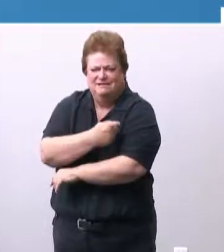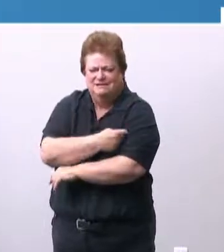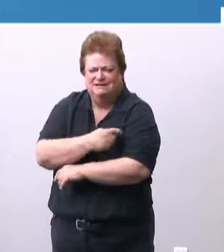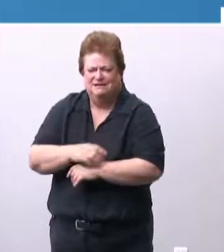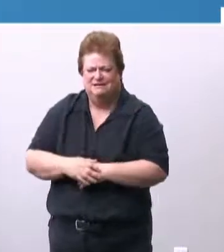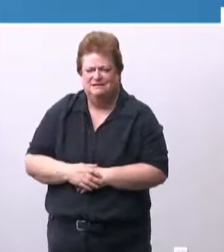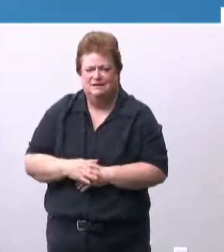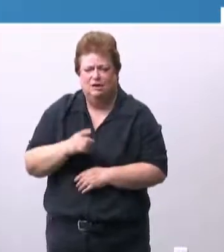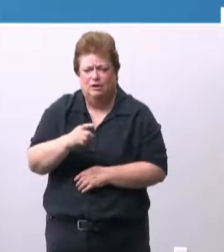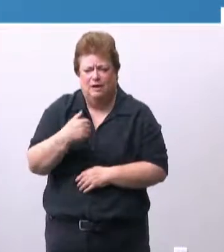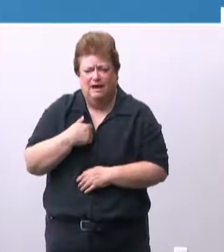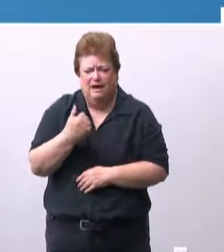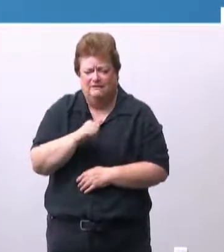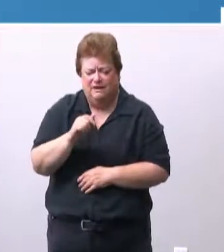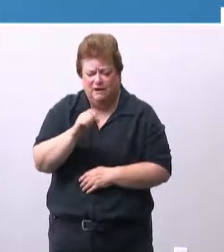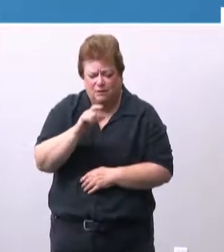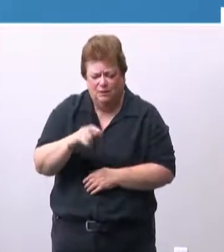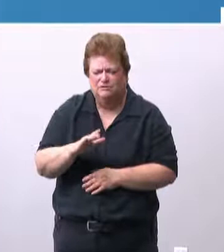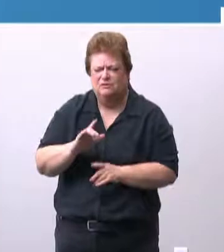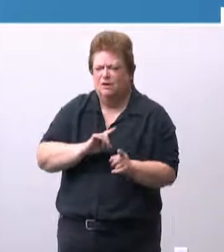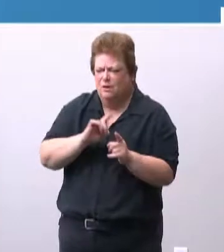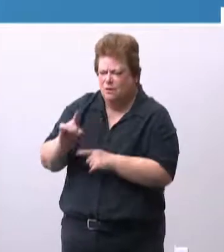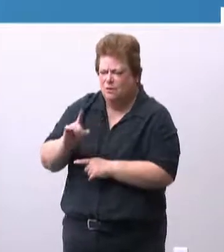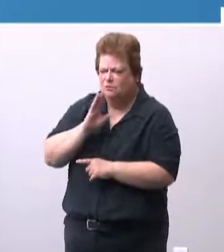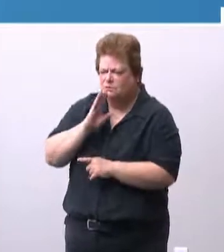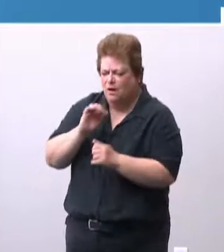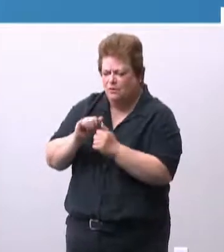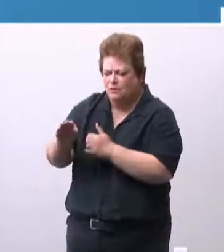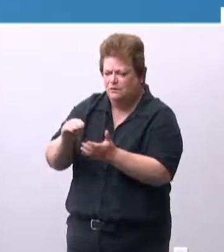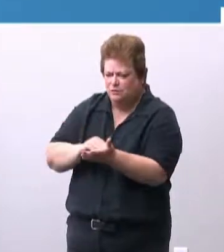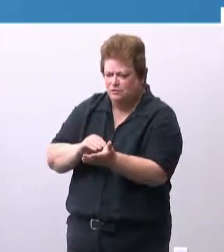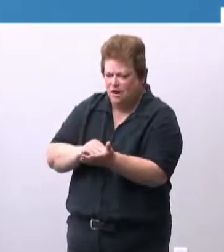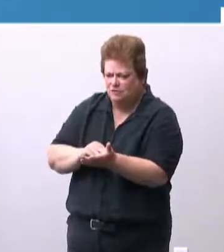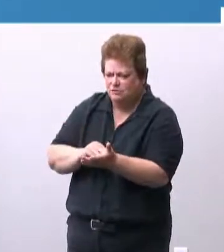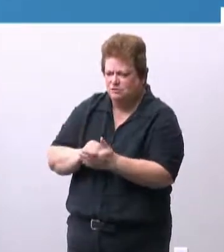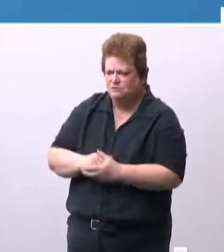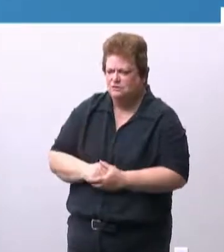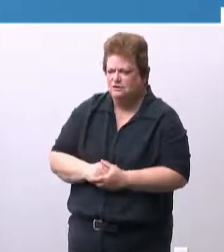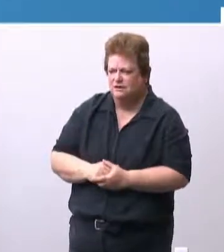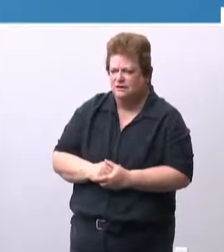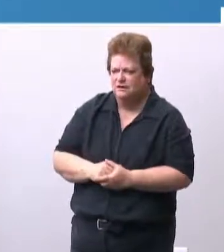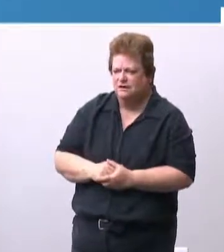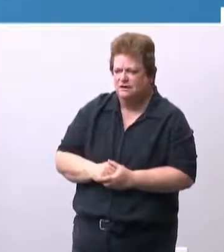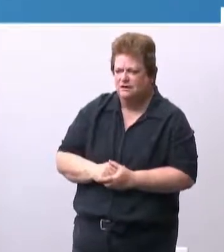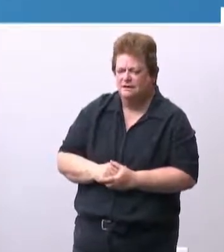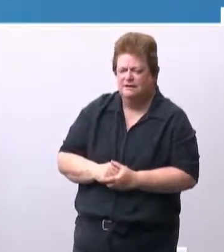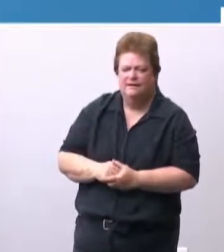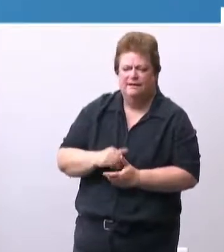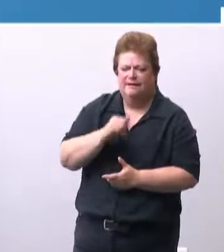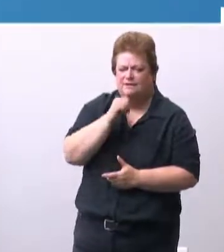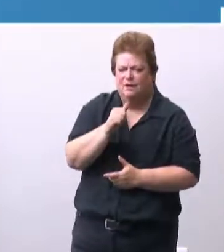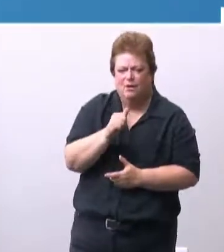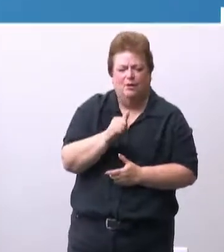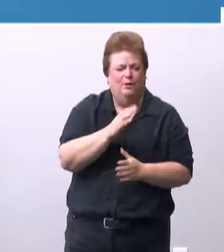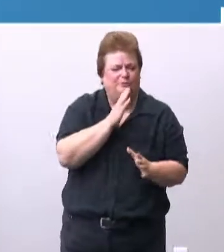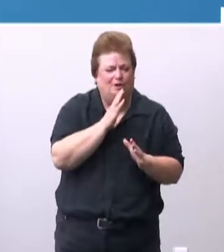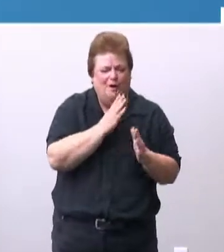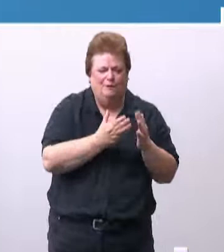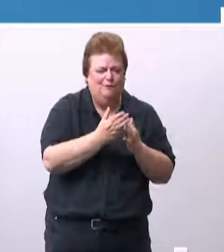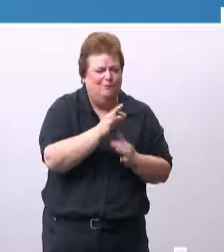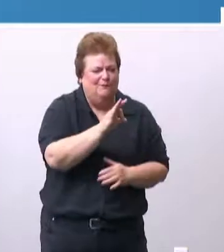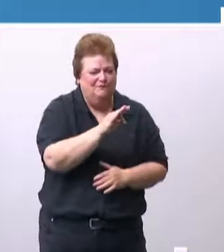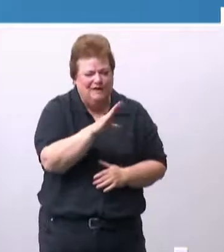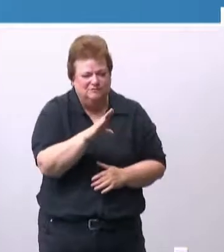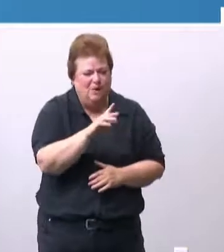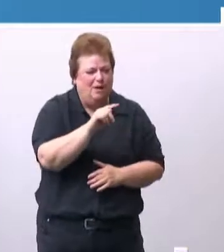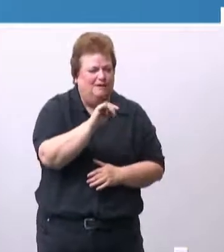have any questions, talk to your doctor, talk to Don't talk to Facebook and Twitter and TikTok